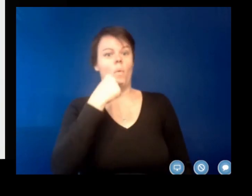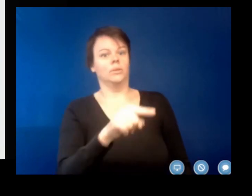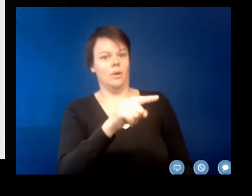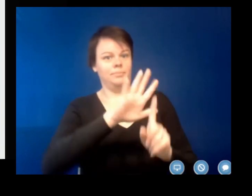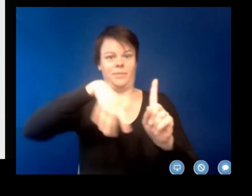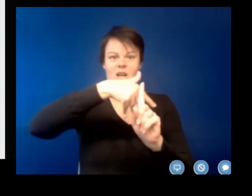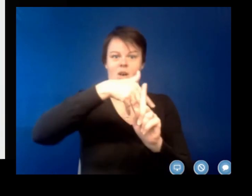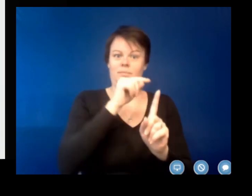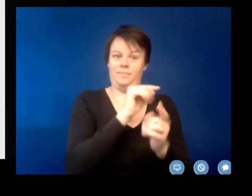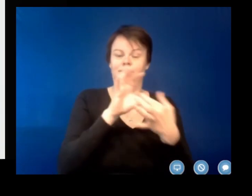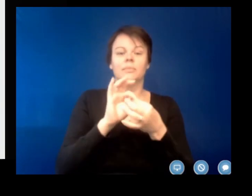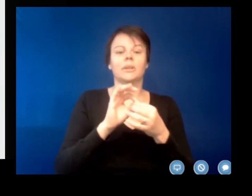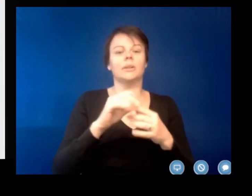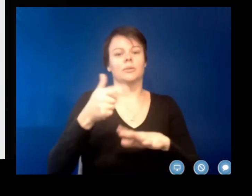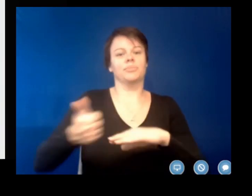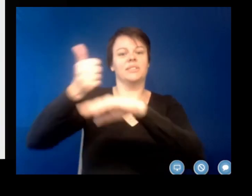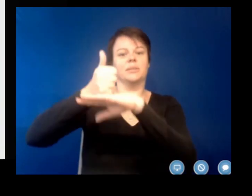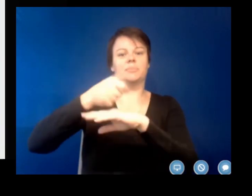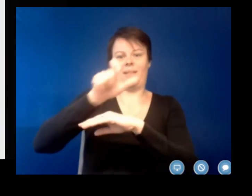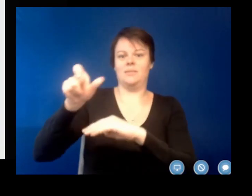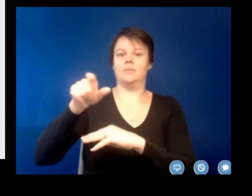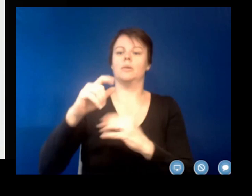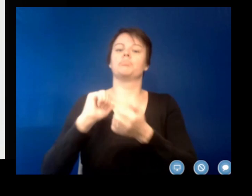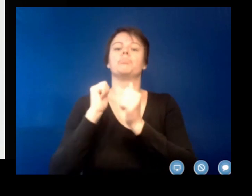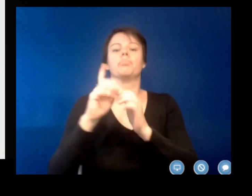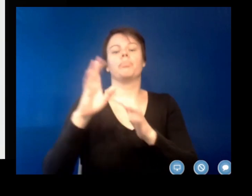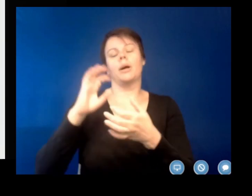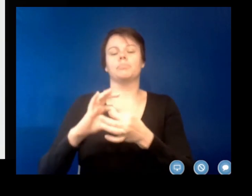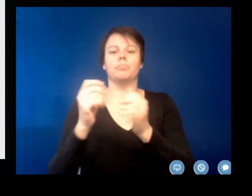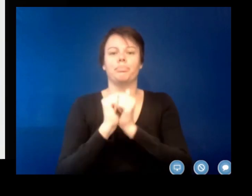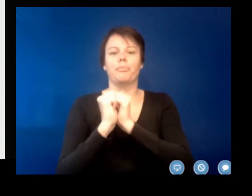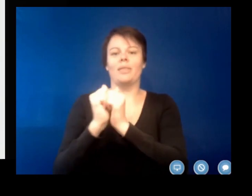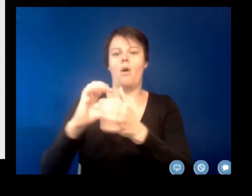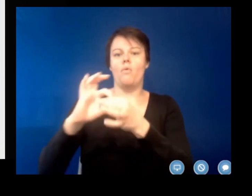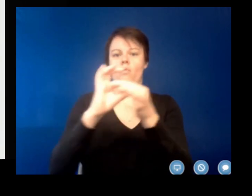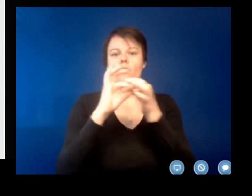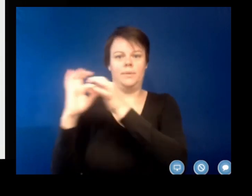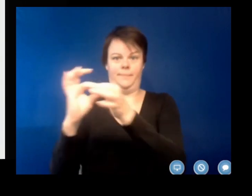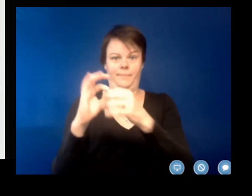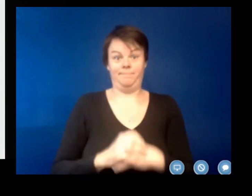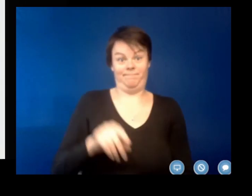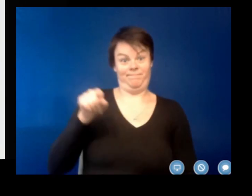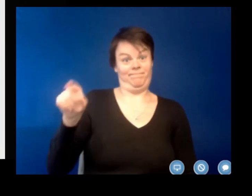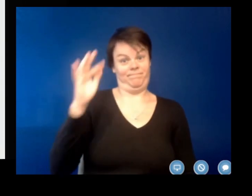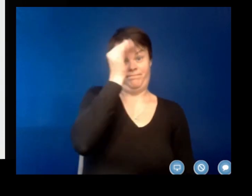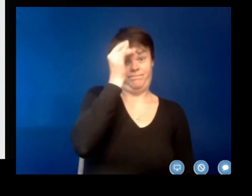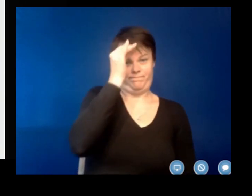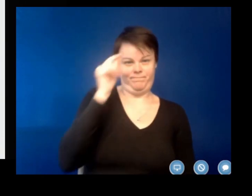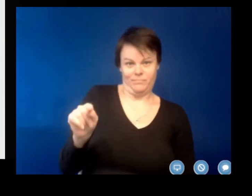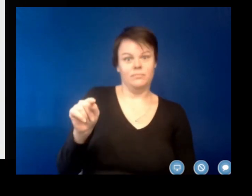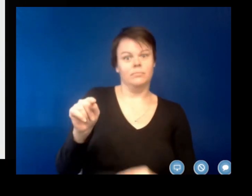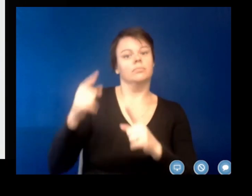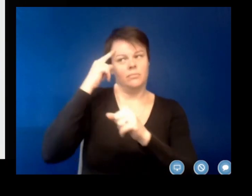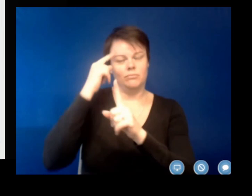and setting hierarchical differences, and he addresses the challenges of belonging in